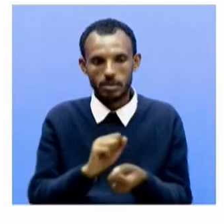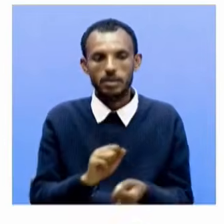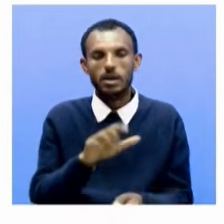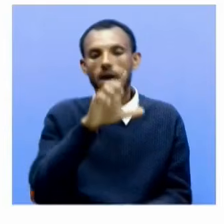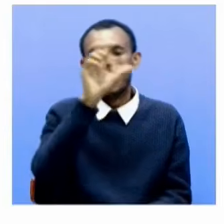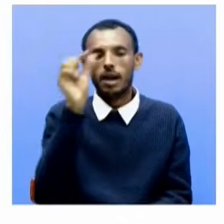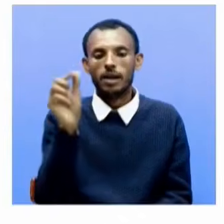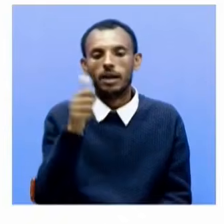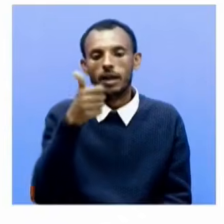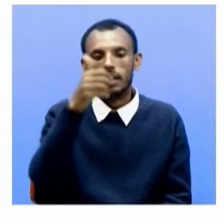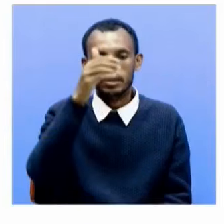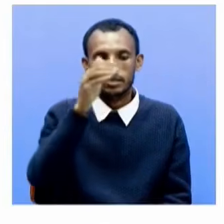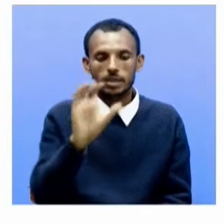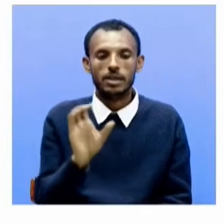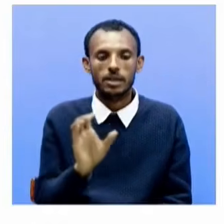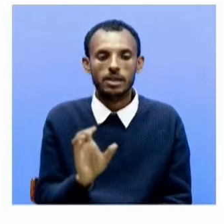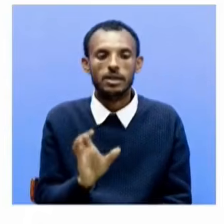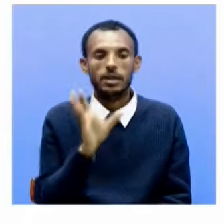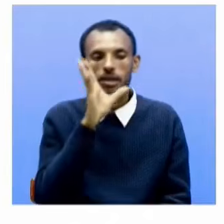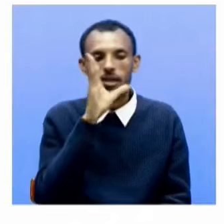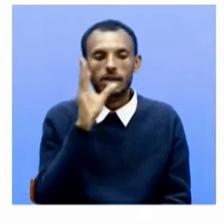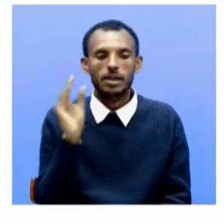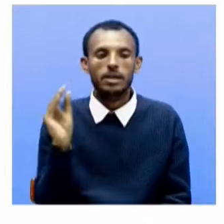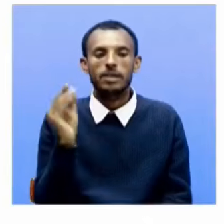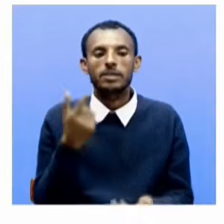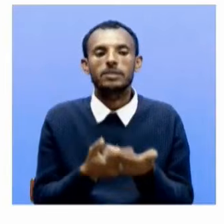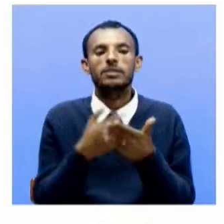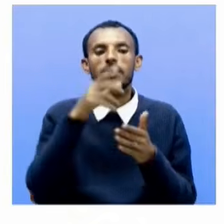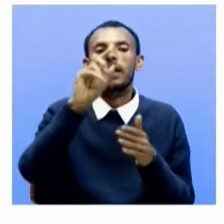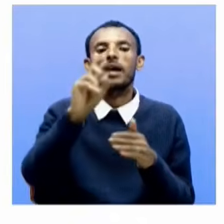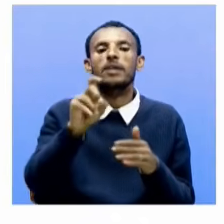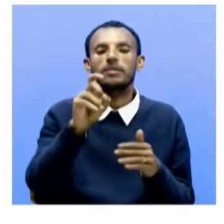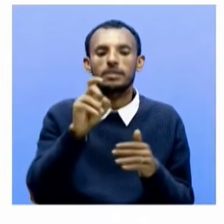AC, and this x is